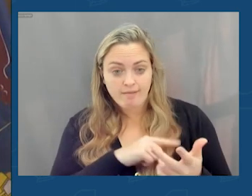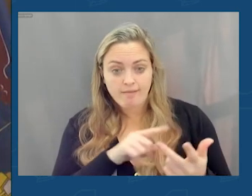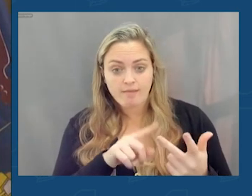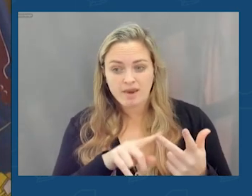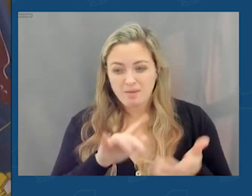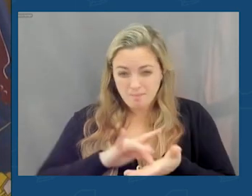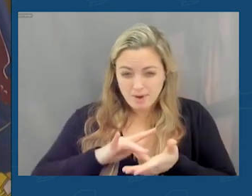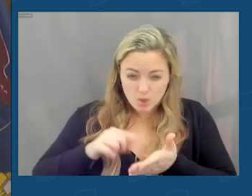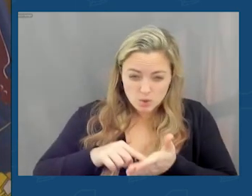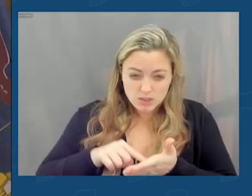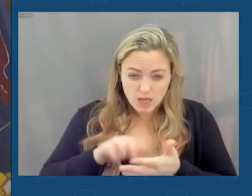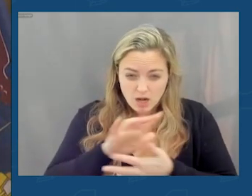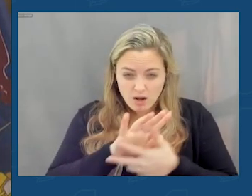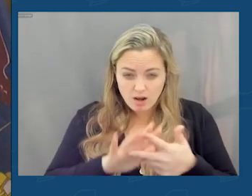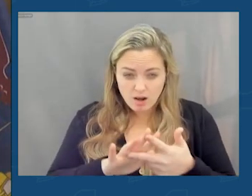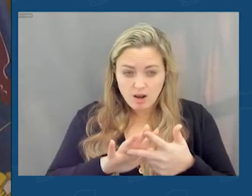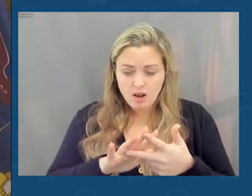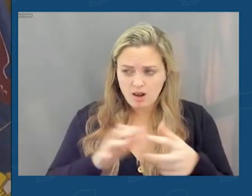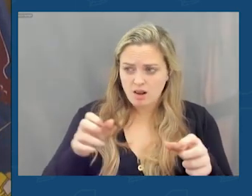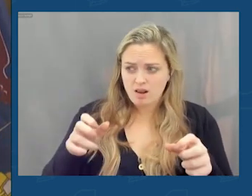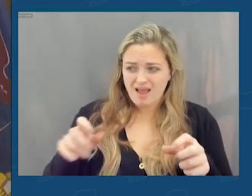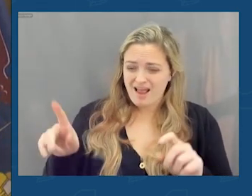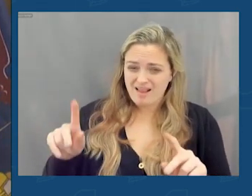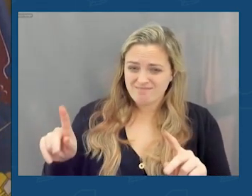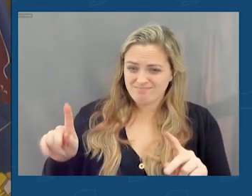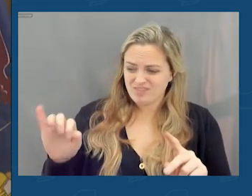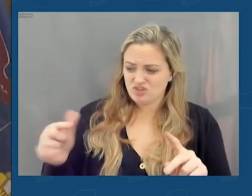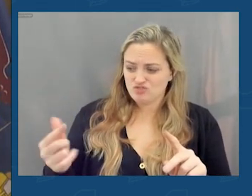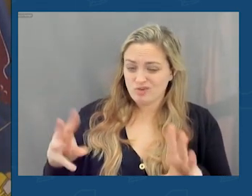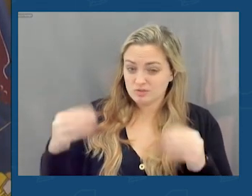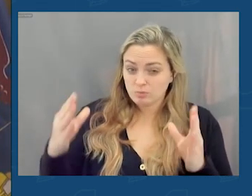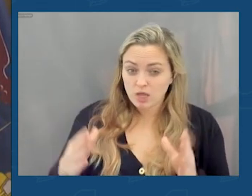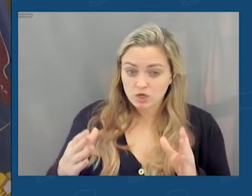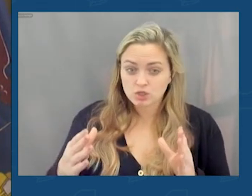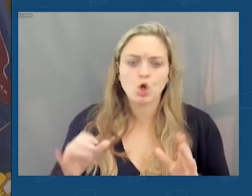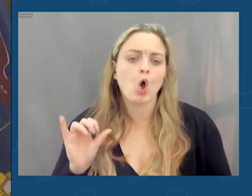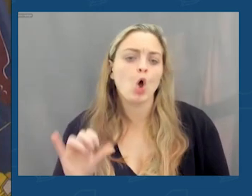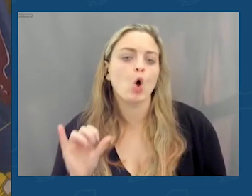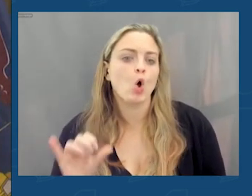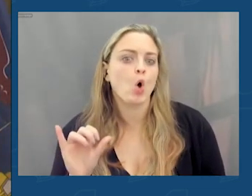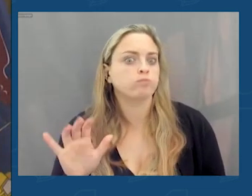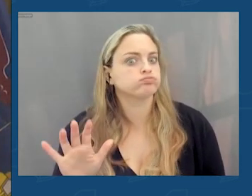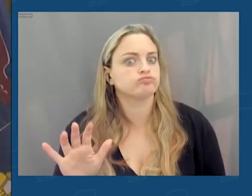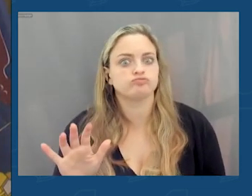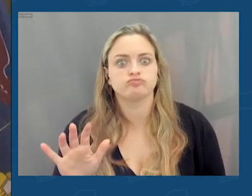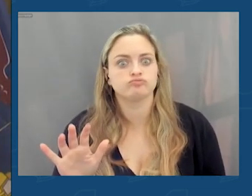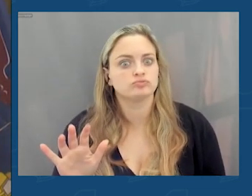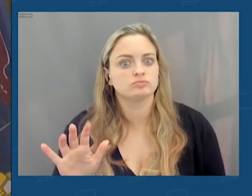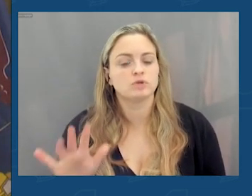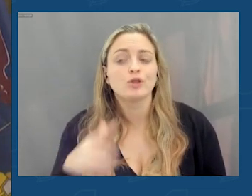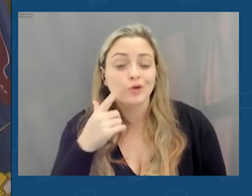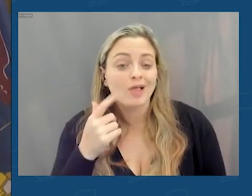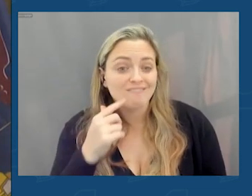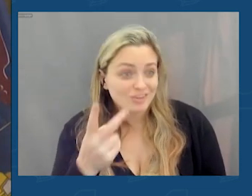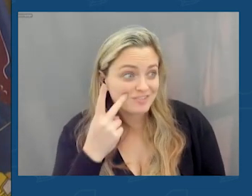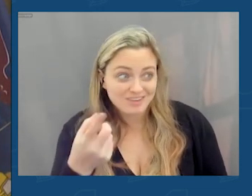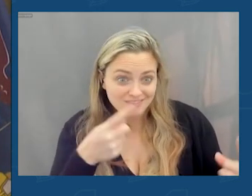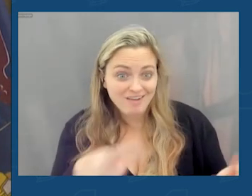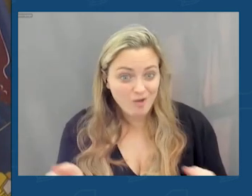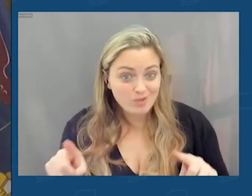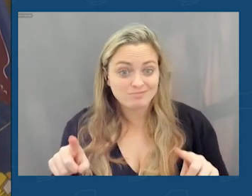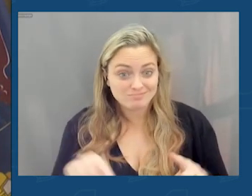And also, let's talk about those opportunistic drug suppliers. Oh, they are something else. You're laughing because you've seen what they would